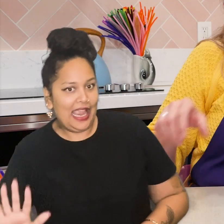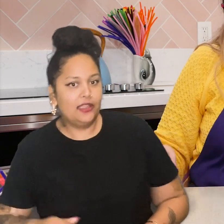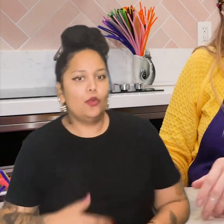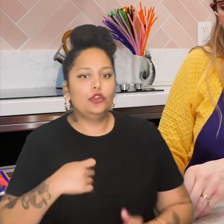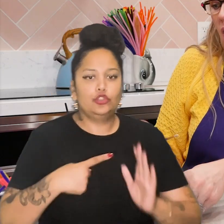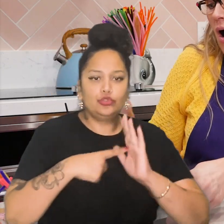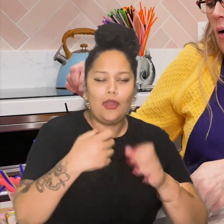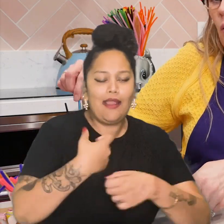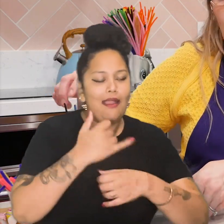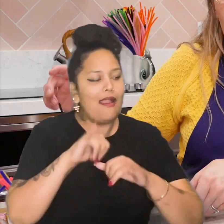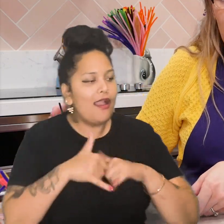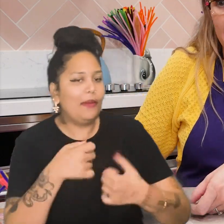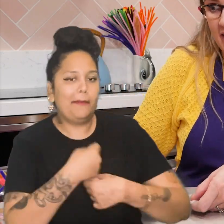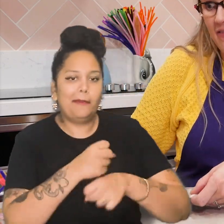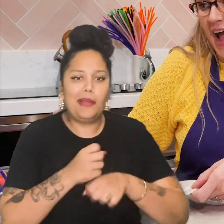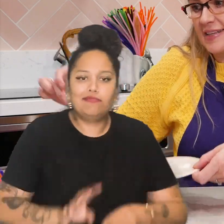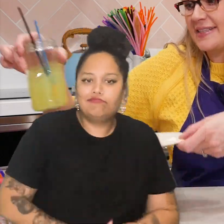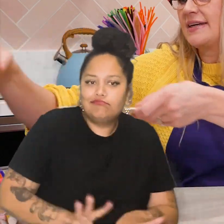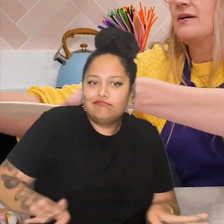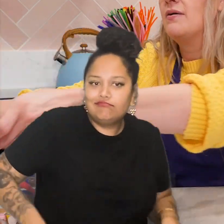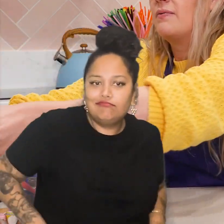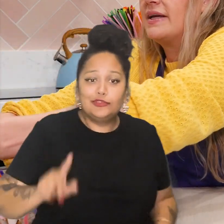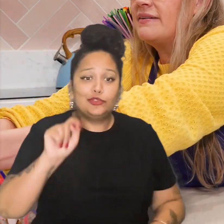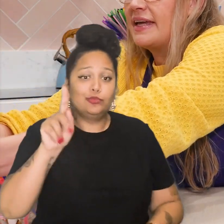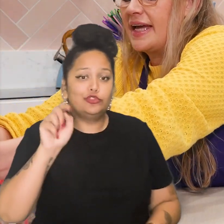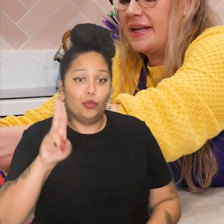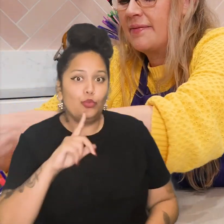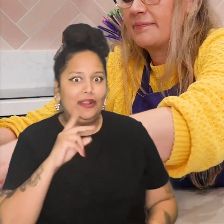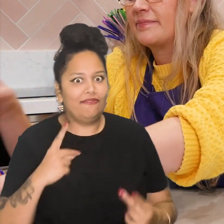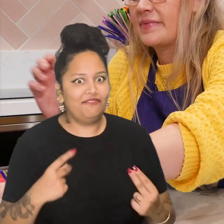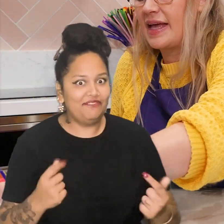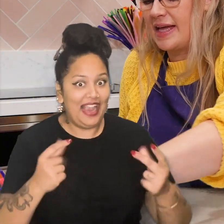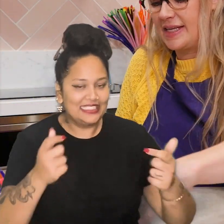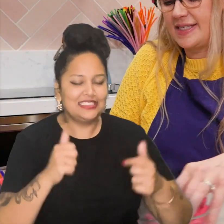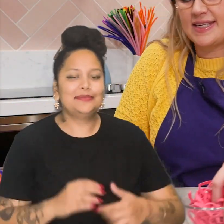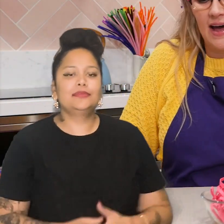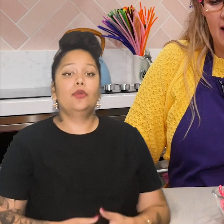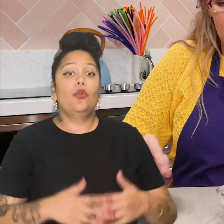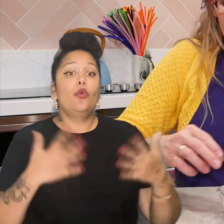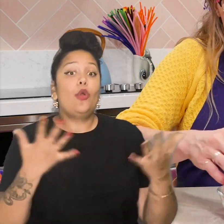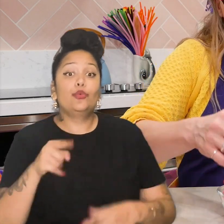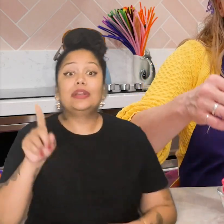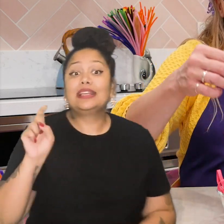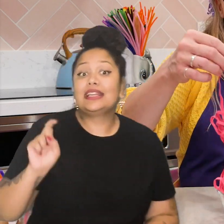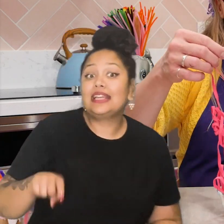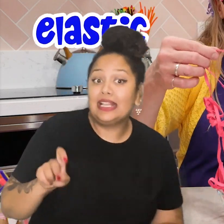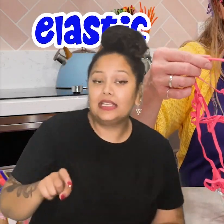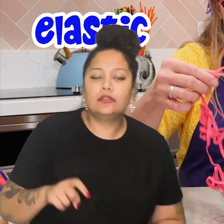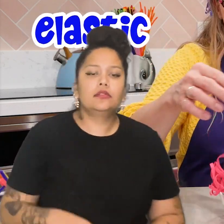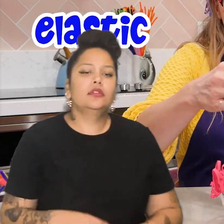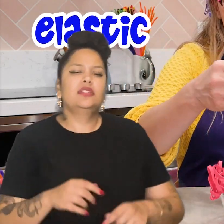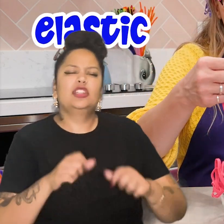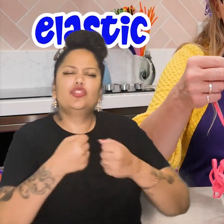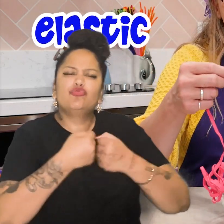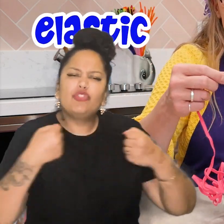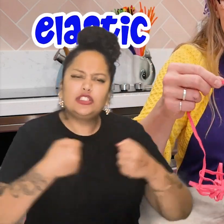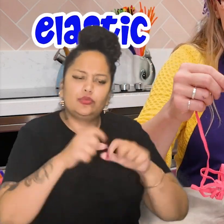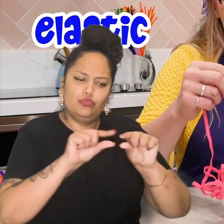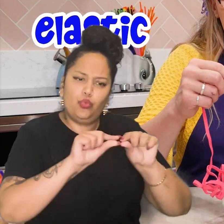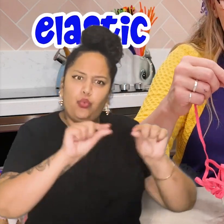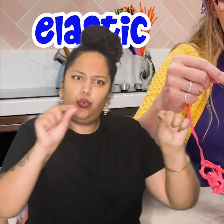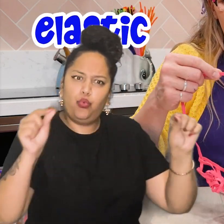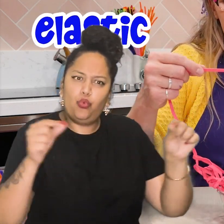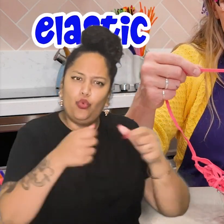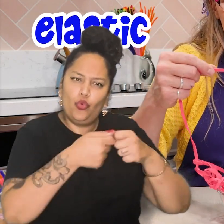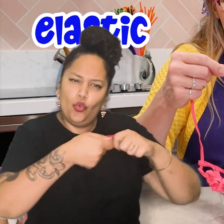a tutu really fast. What you'll need is some elastic. And elastic